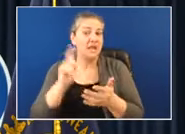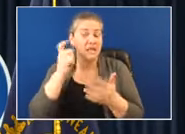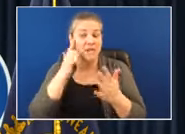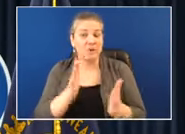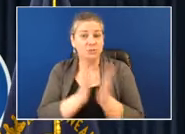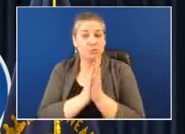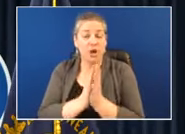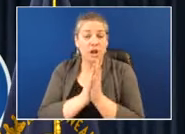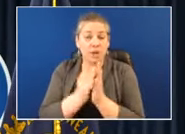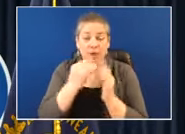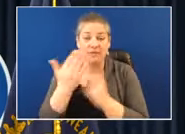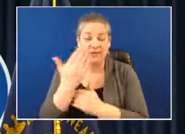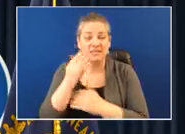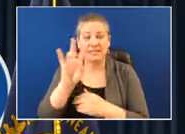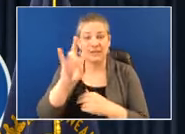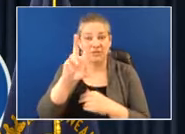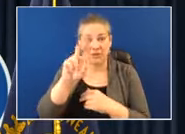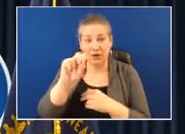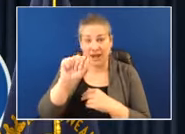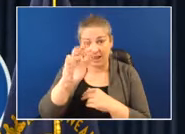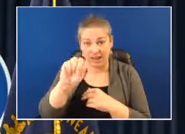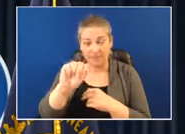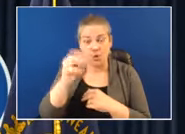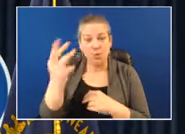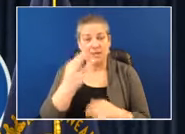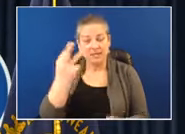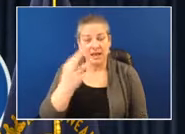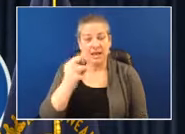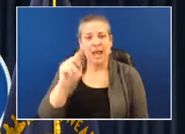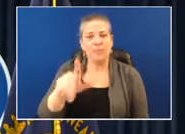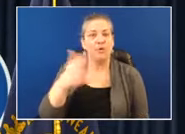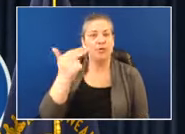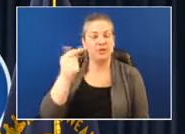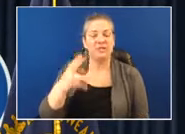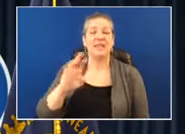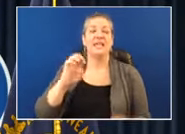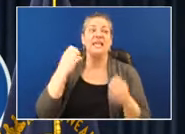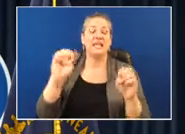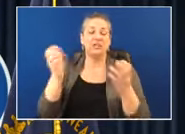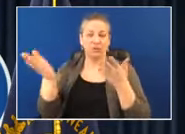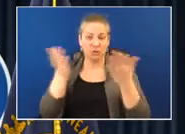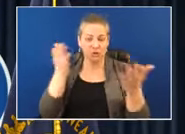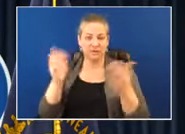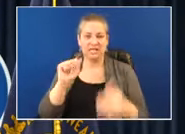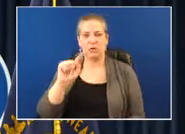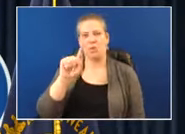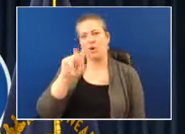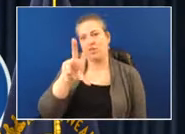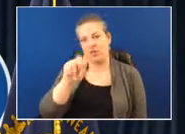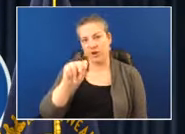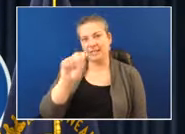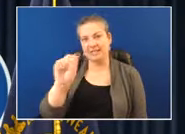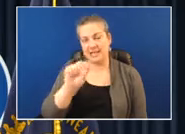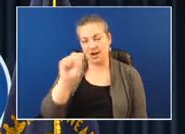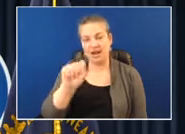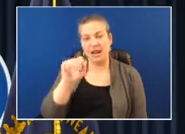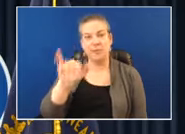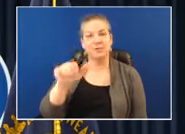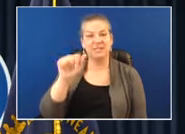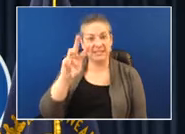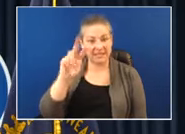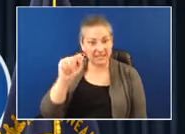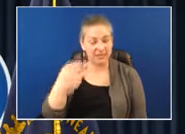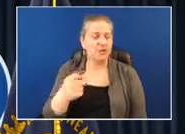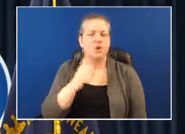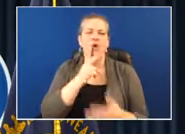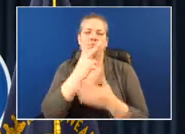7:30 a.m., Wednesday, April 13th. Easter service and egg hunt will be at 1:30 Saturday, April 16th. They are both on the